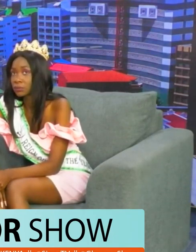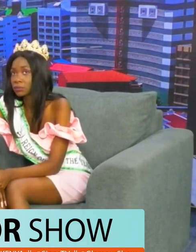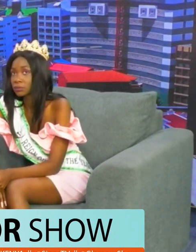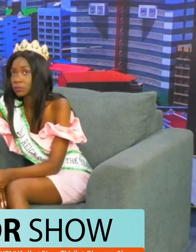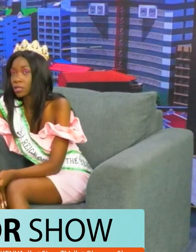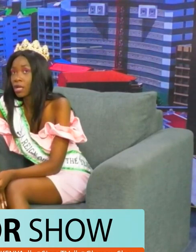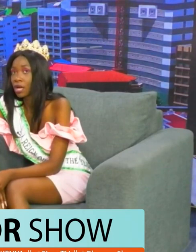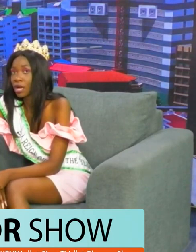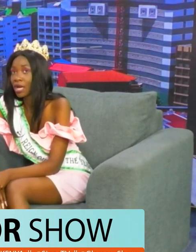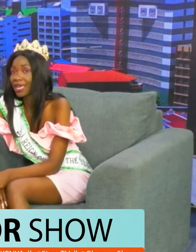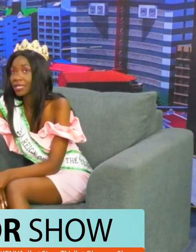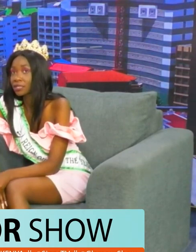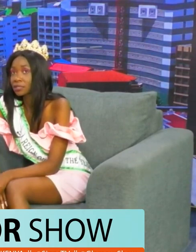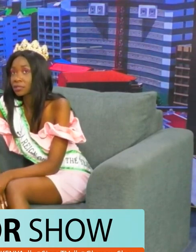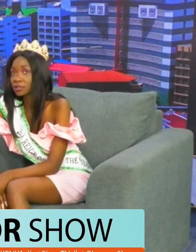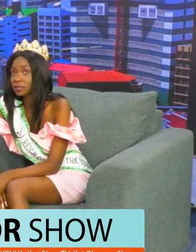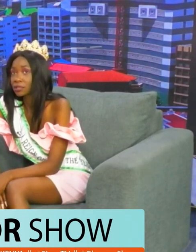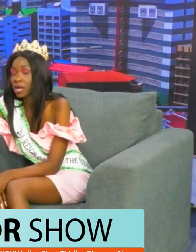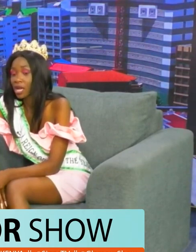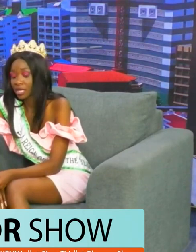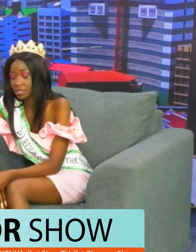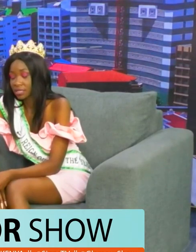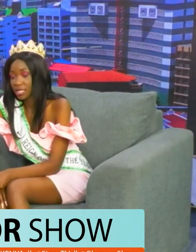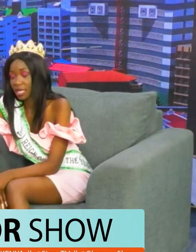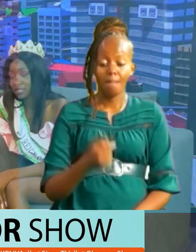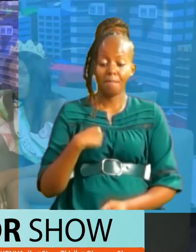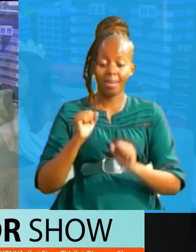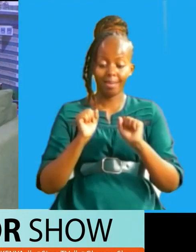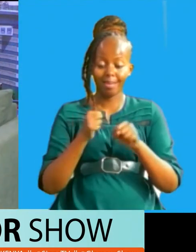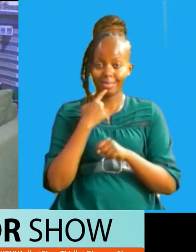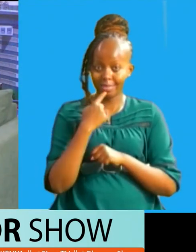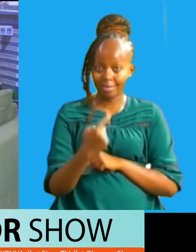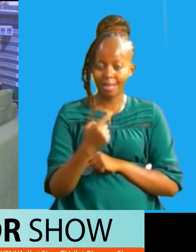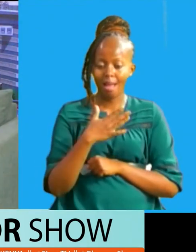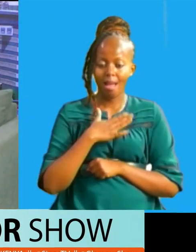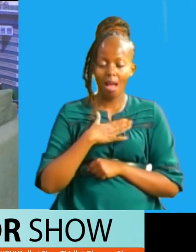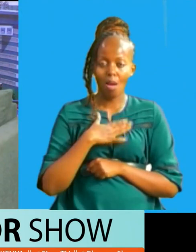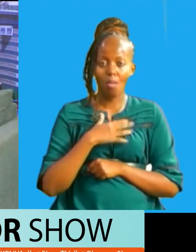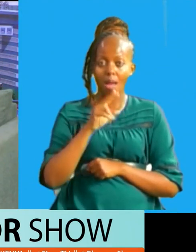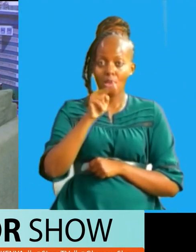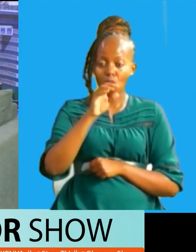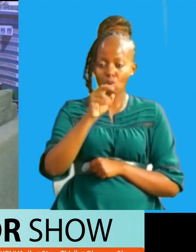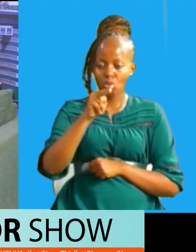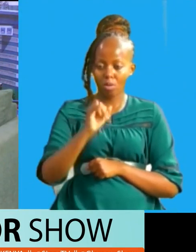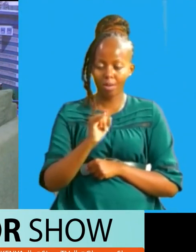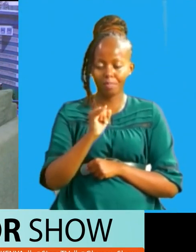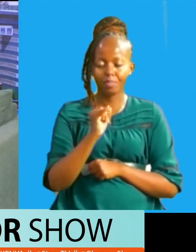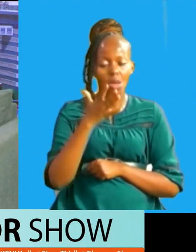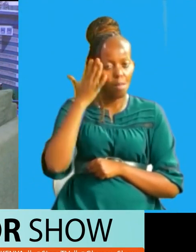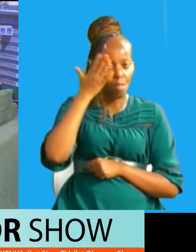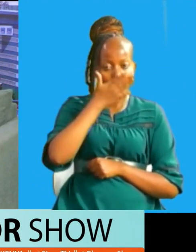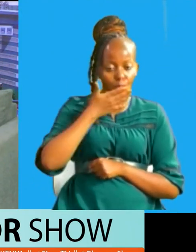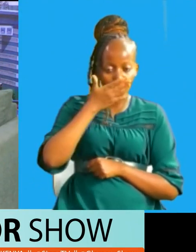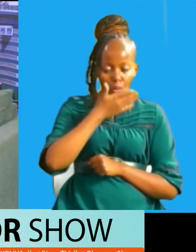original are they? Have you tried them yourself? I can say that that non-essential products are